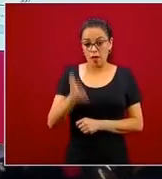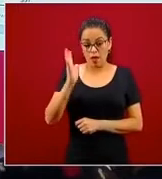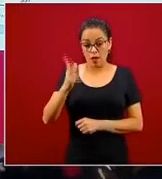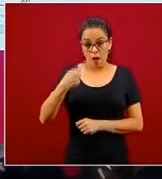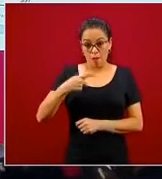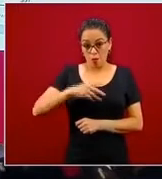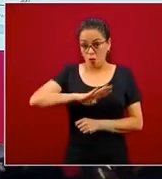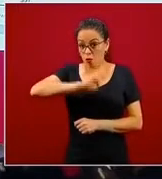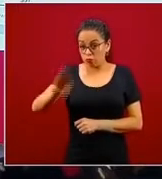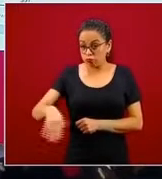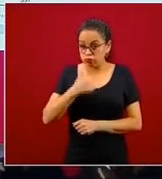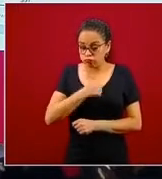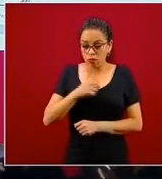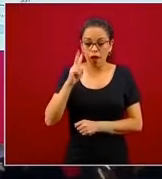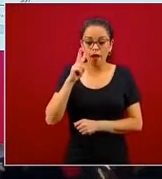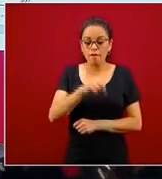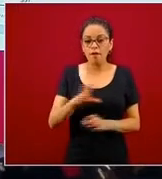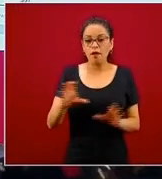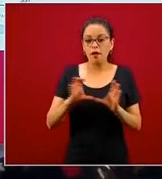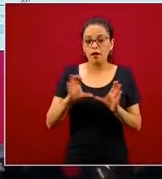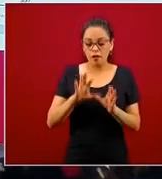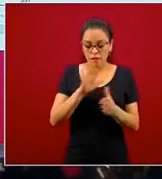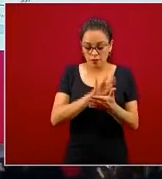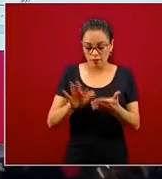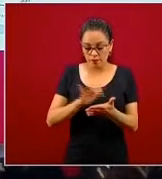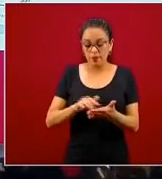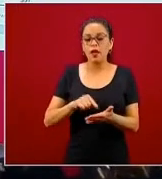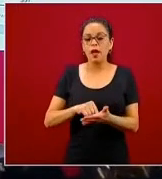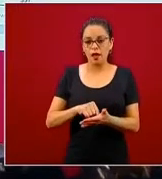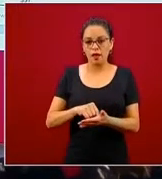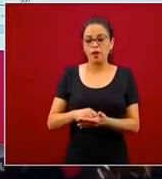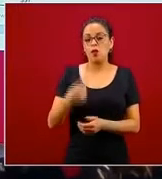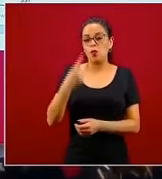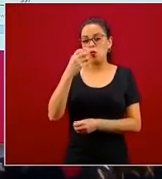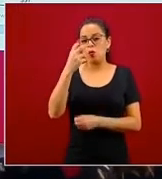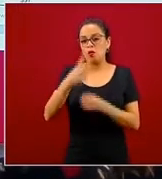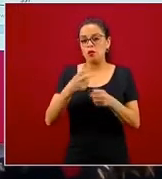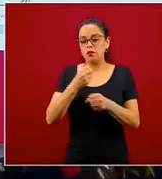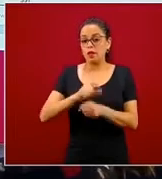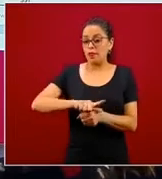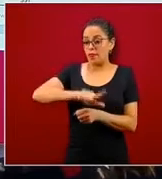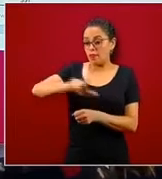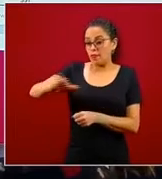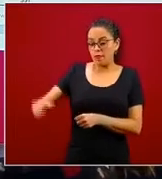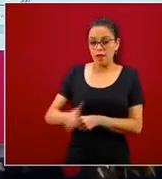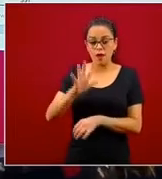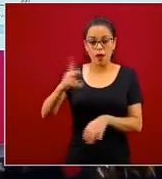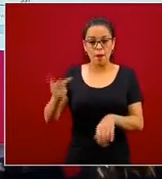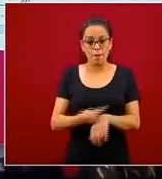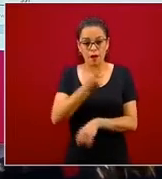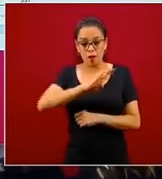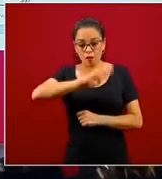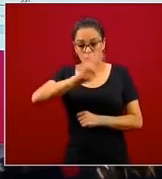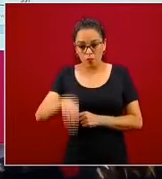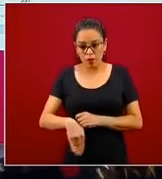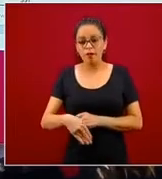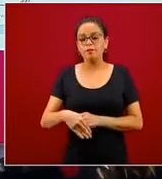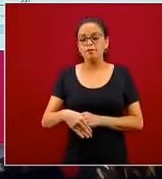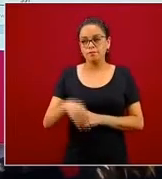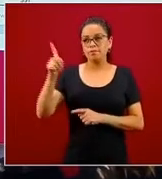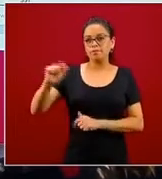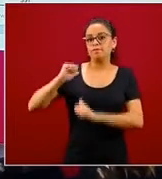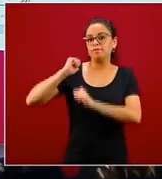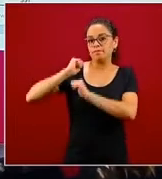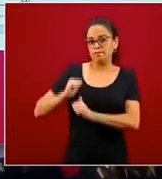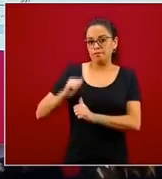the studies made in order to analyze before giving a death certificate and